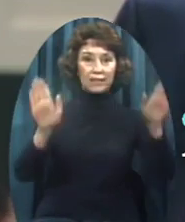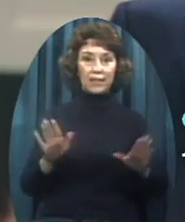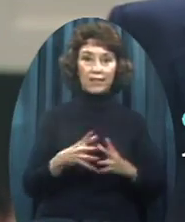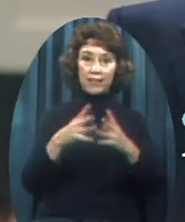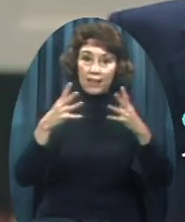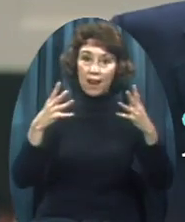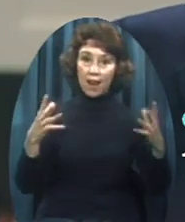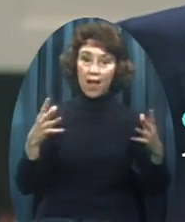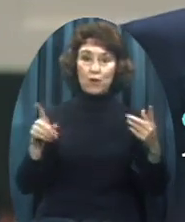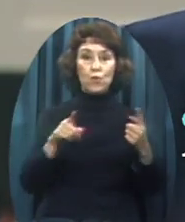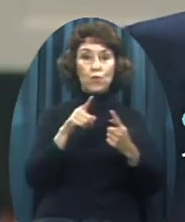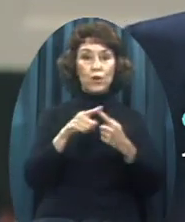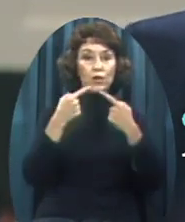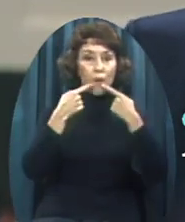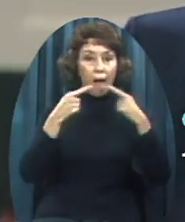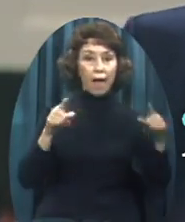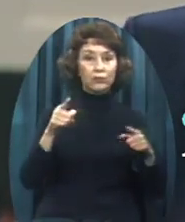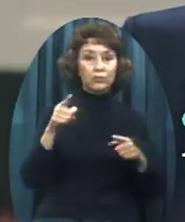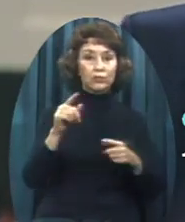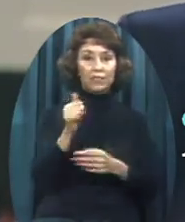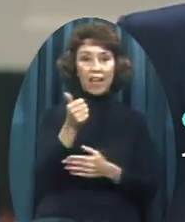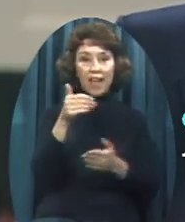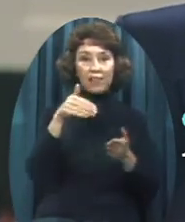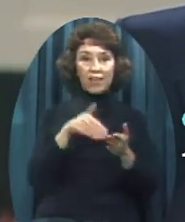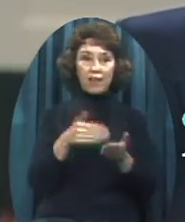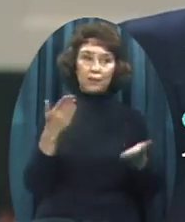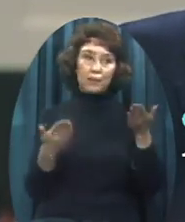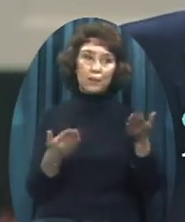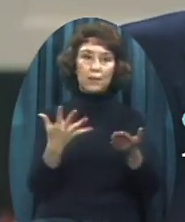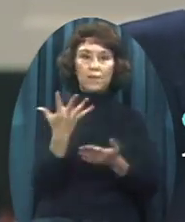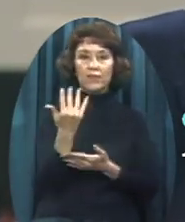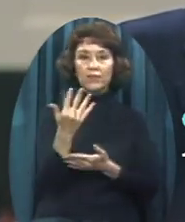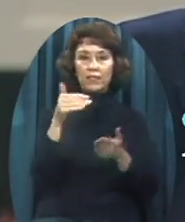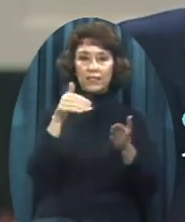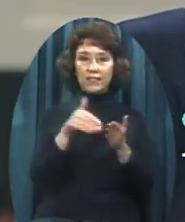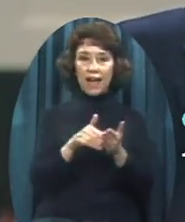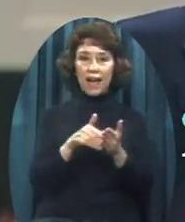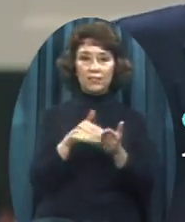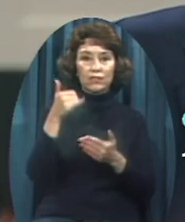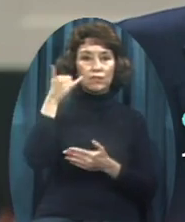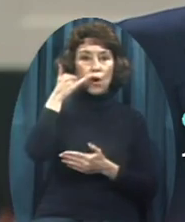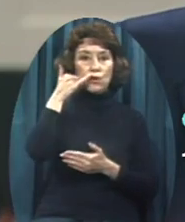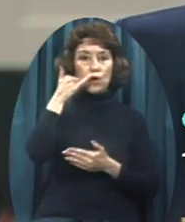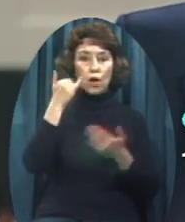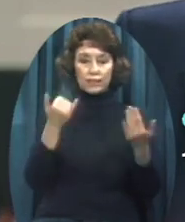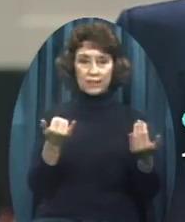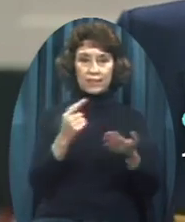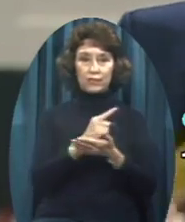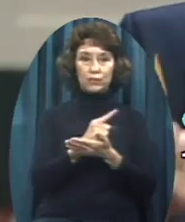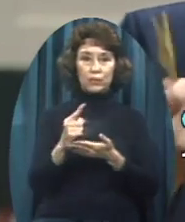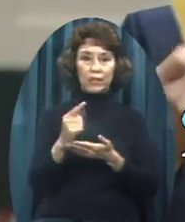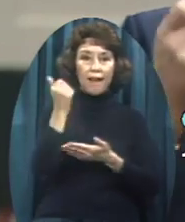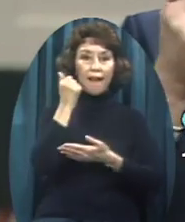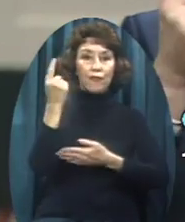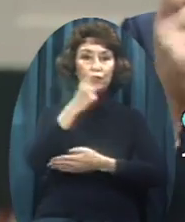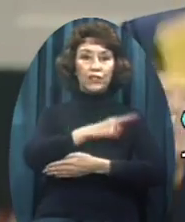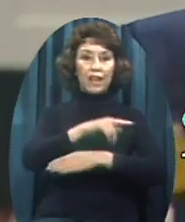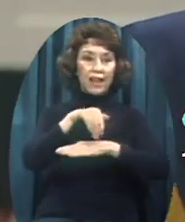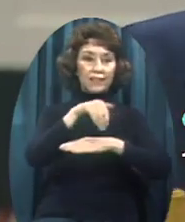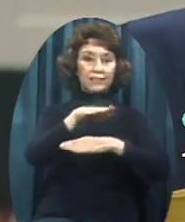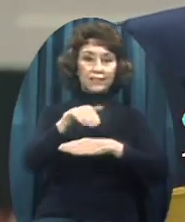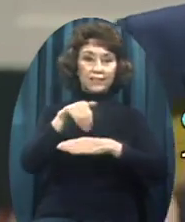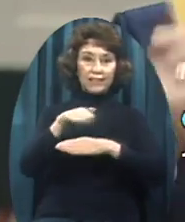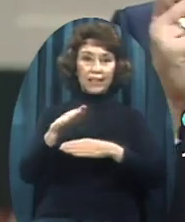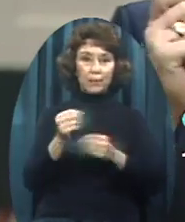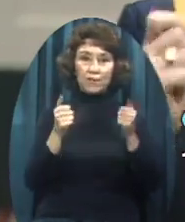taking 10,000, I suspect we'll get 15,000 this week, telephone calls a day, and shipping these out as fast